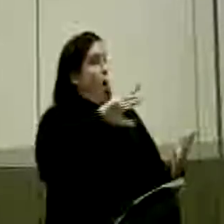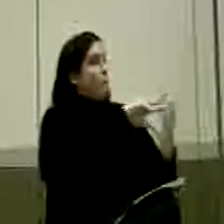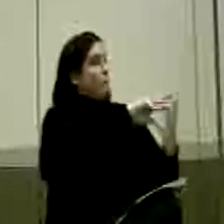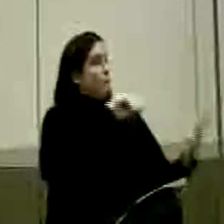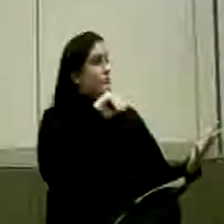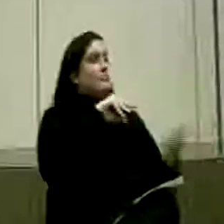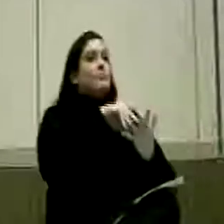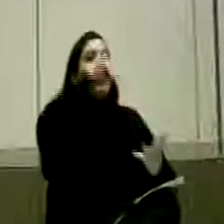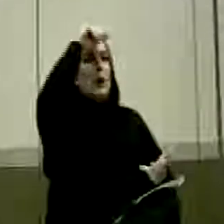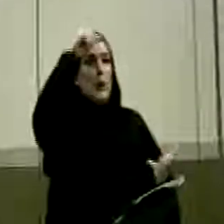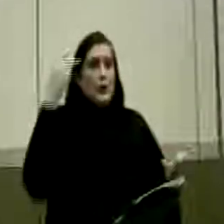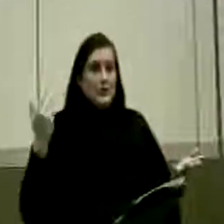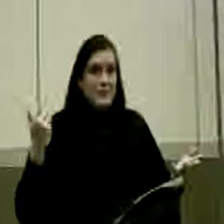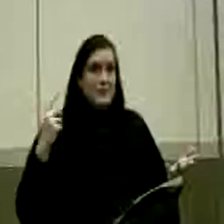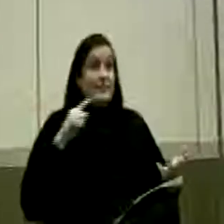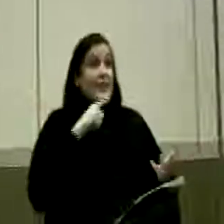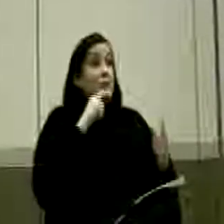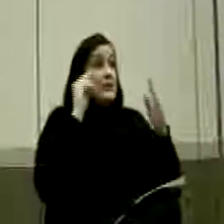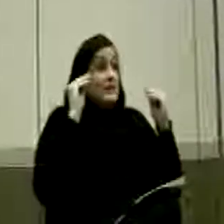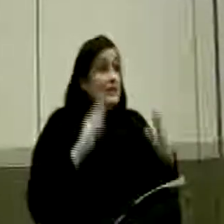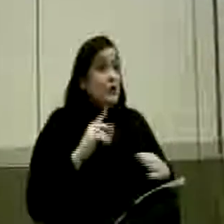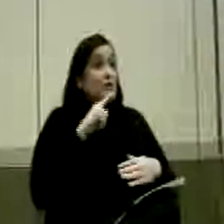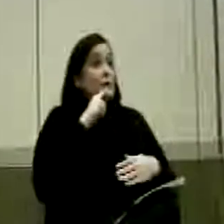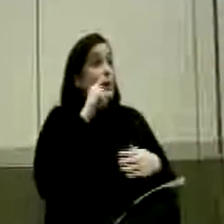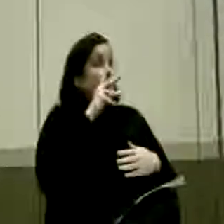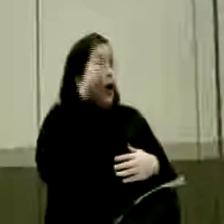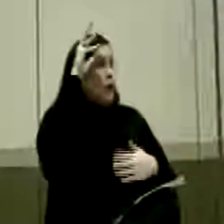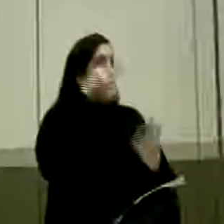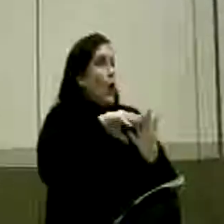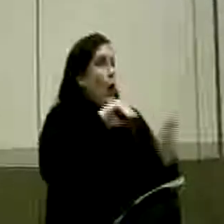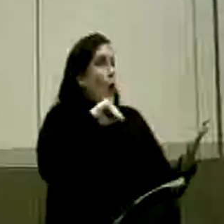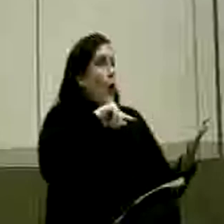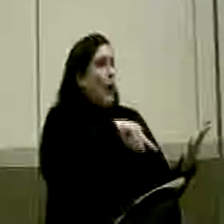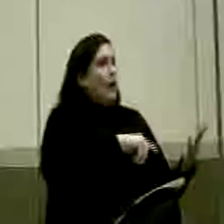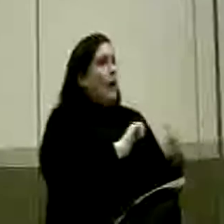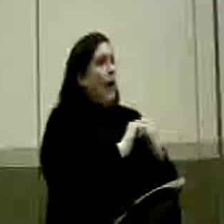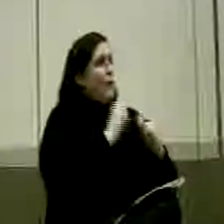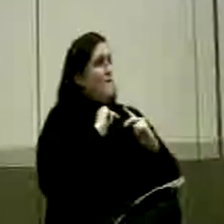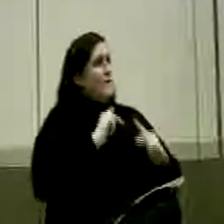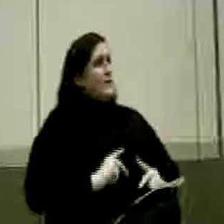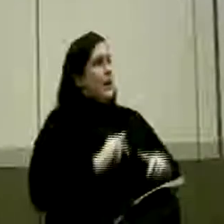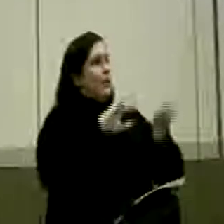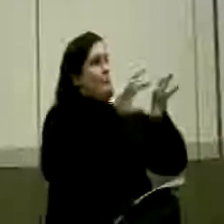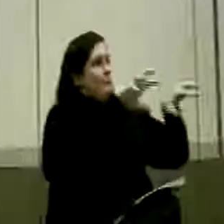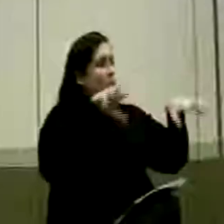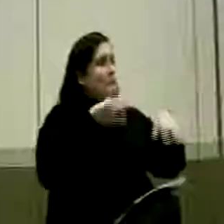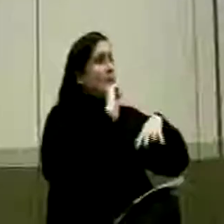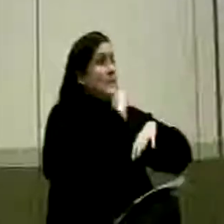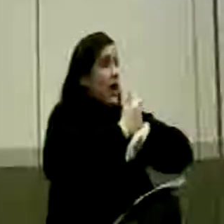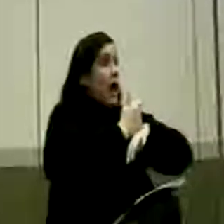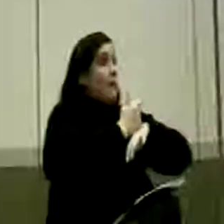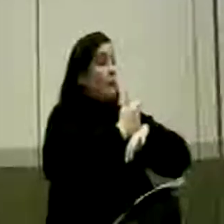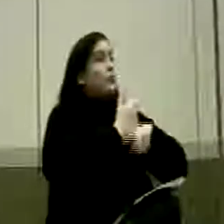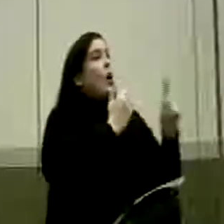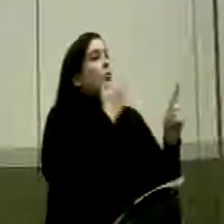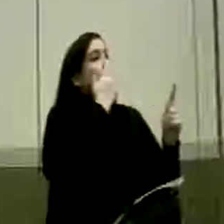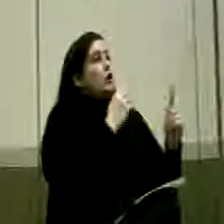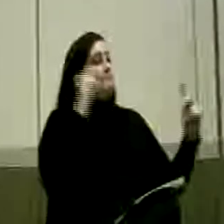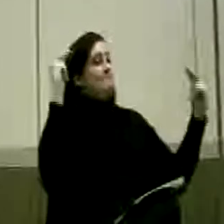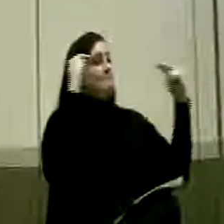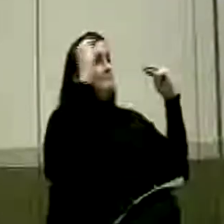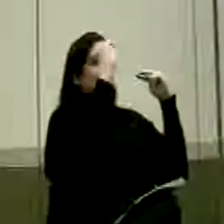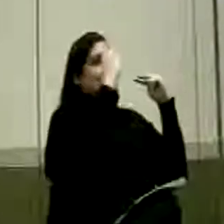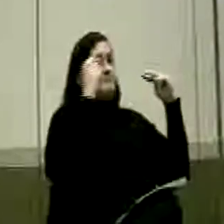learn, hearing teachers, parents to learn how to physically lay out things in order to maximize attention.